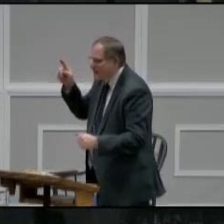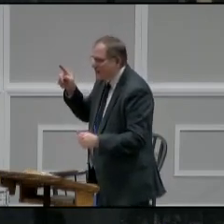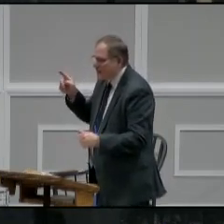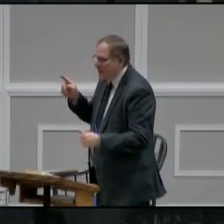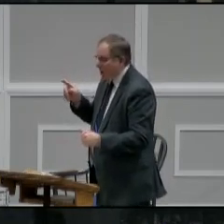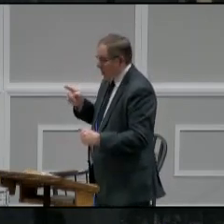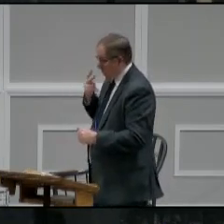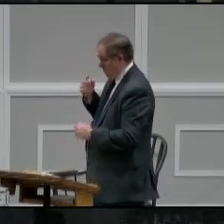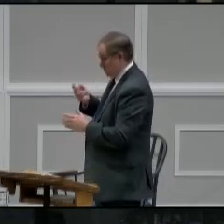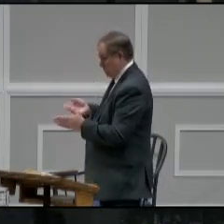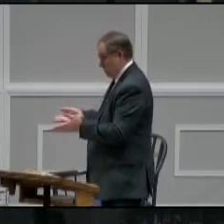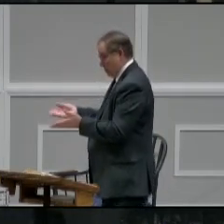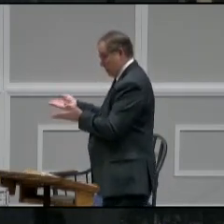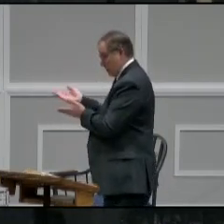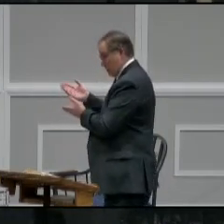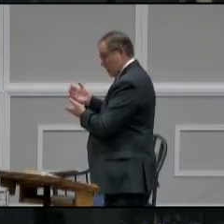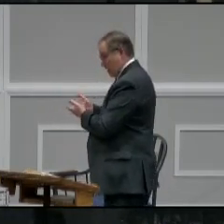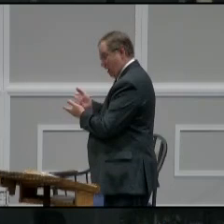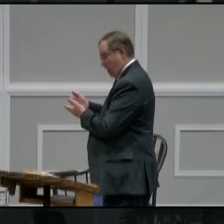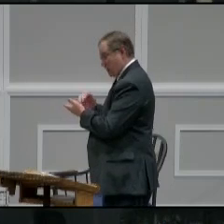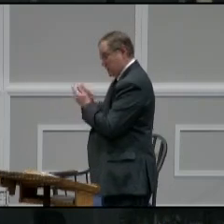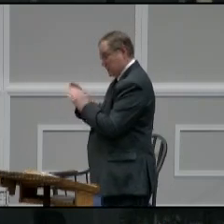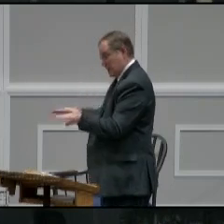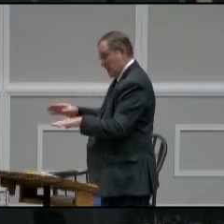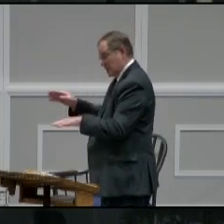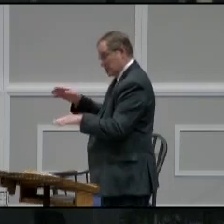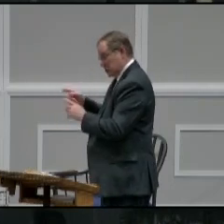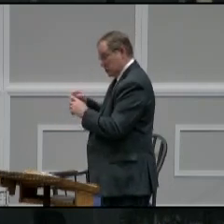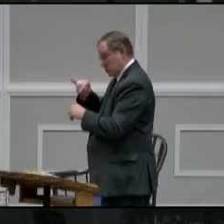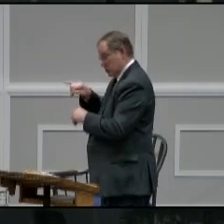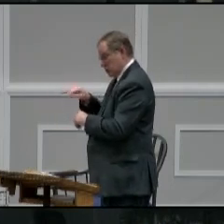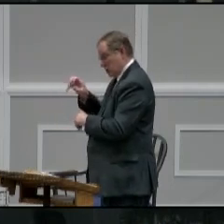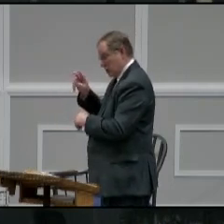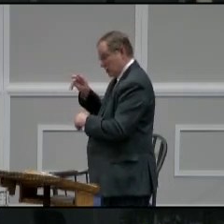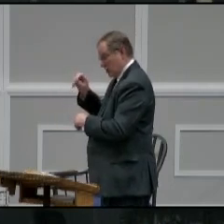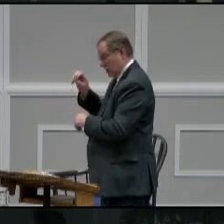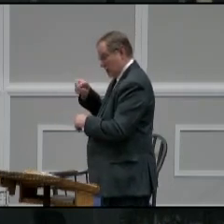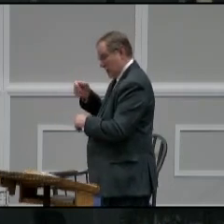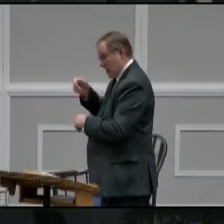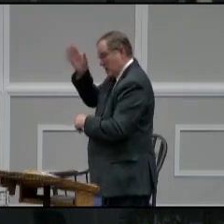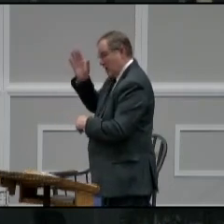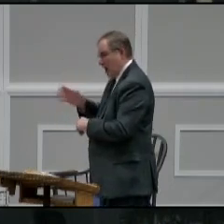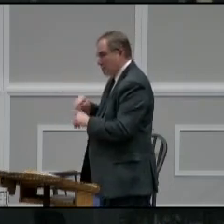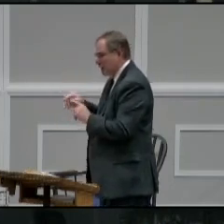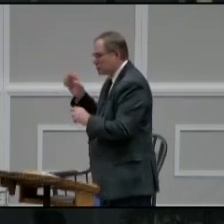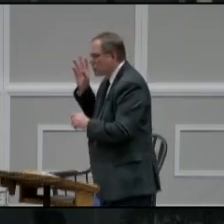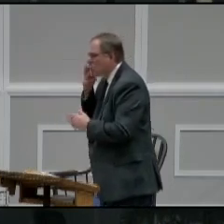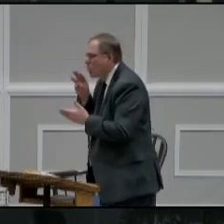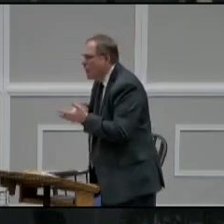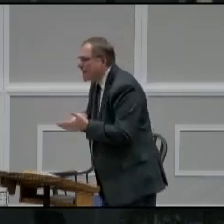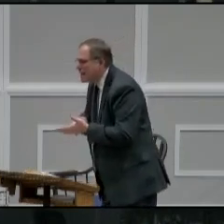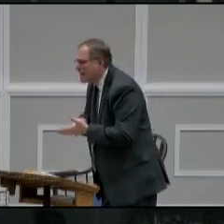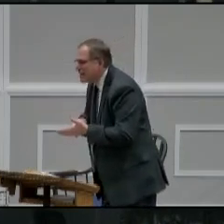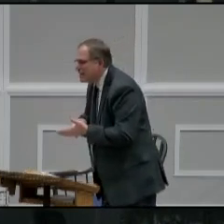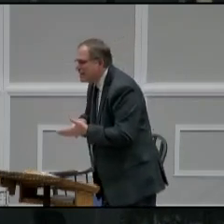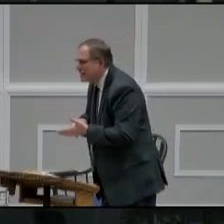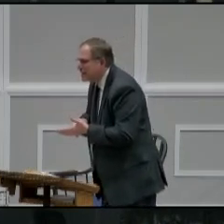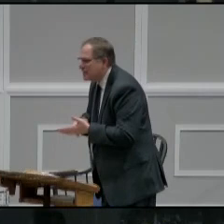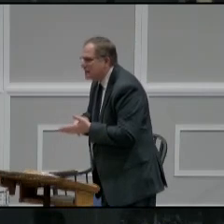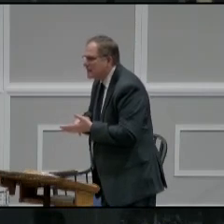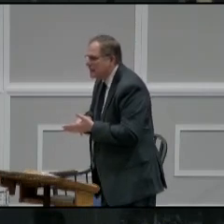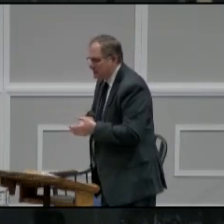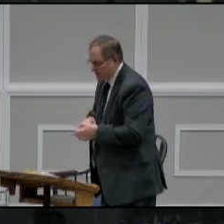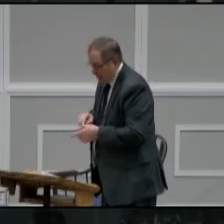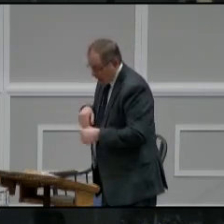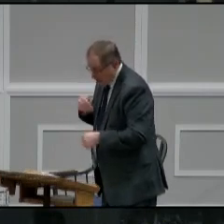our offerings. Oh, it's a feast to Jehovah. But something wicked and diabolical is going on in this passage. And you say,